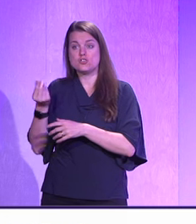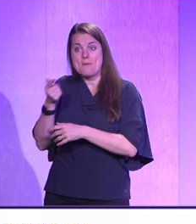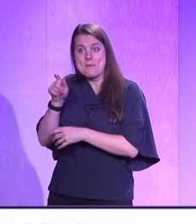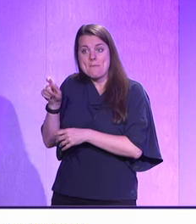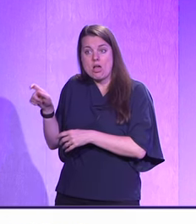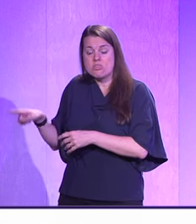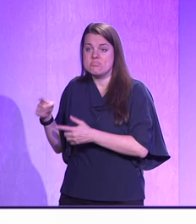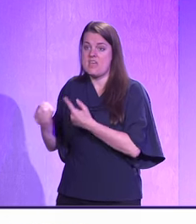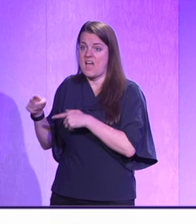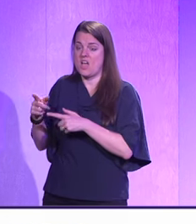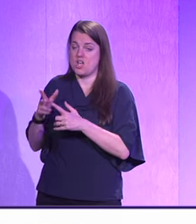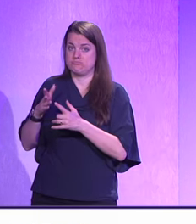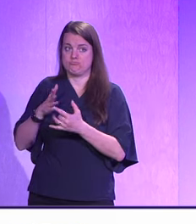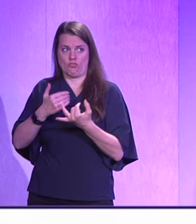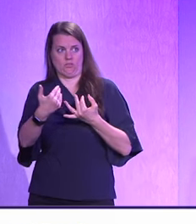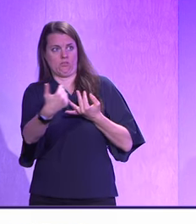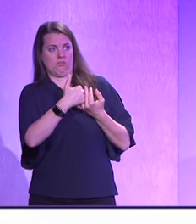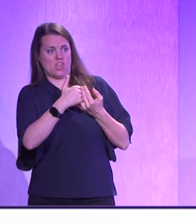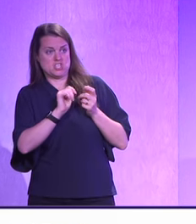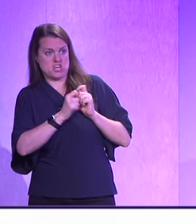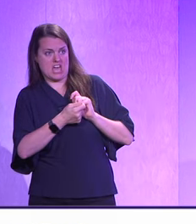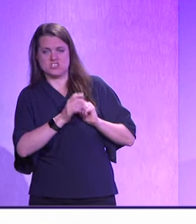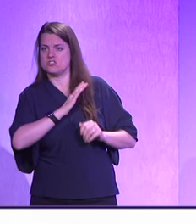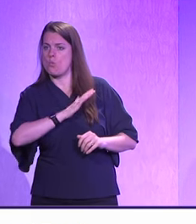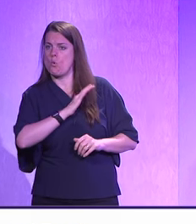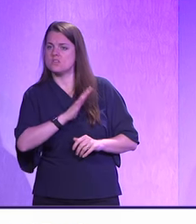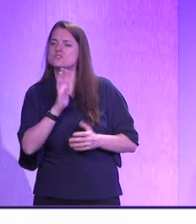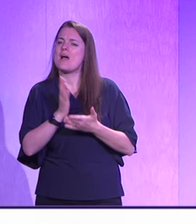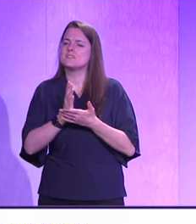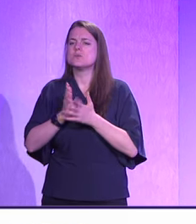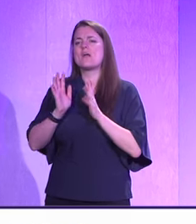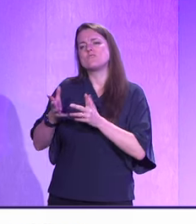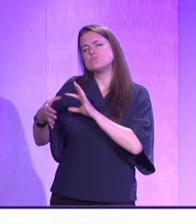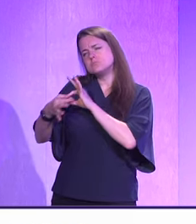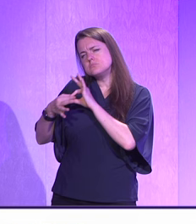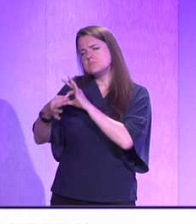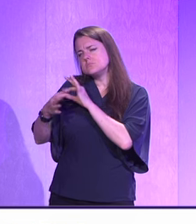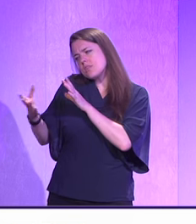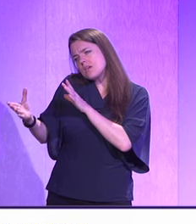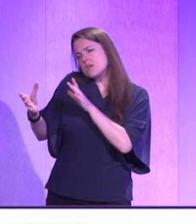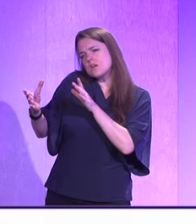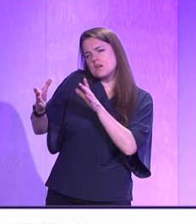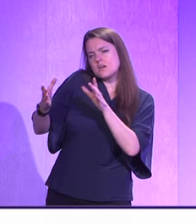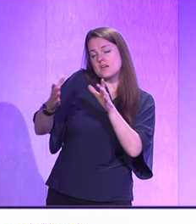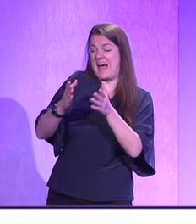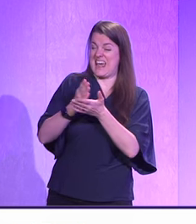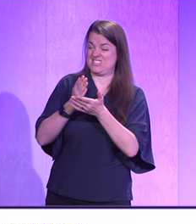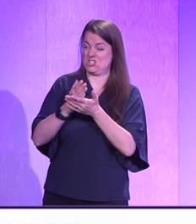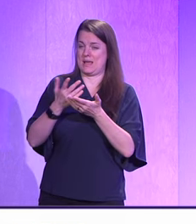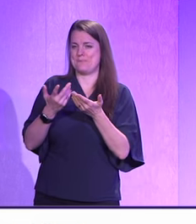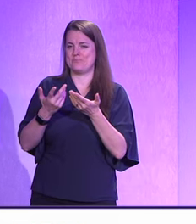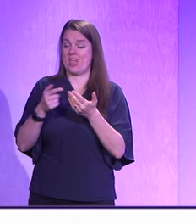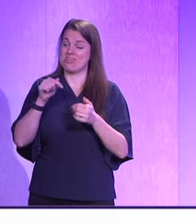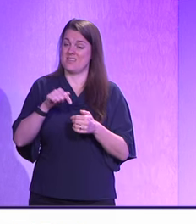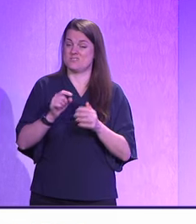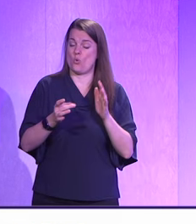How can we persuade people that we're actually working in this other way is going to be actually more compelling? That's actually at the heart of Team Topologies, to be honest, is a much more